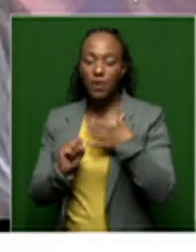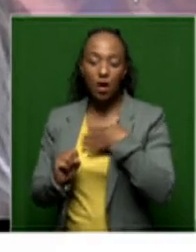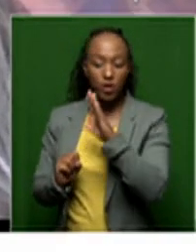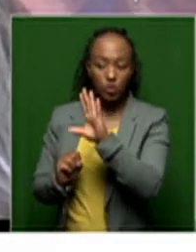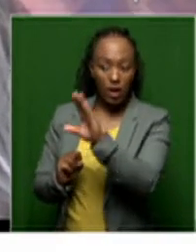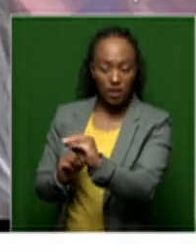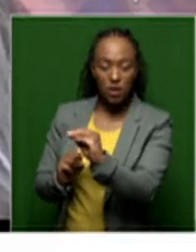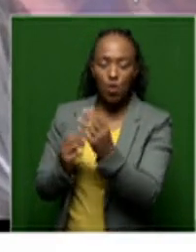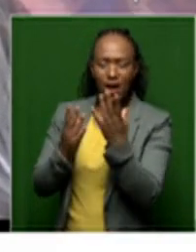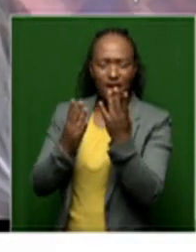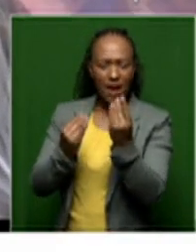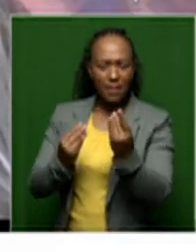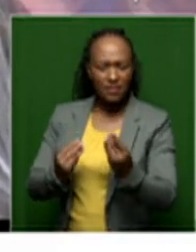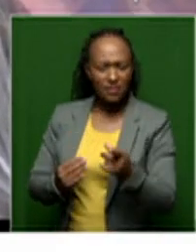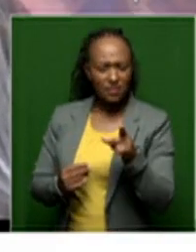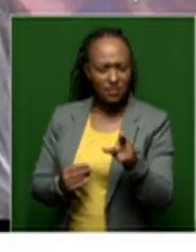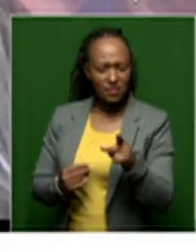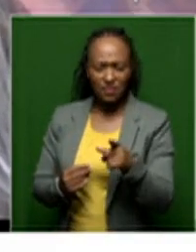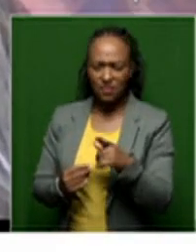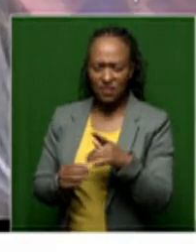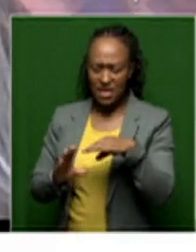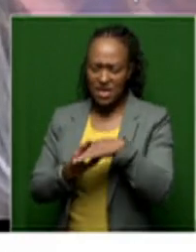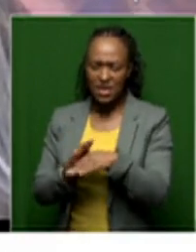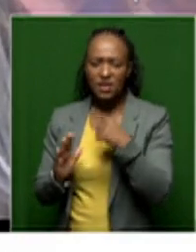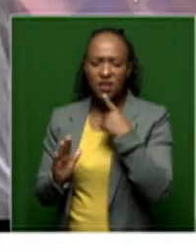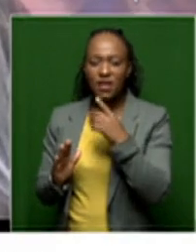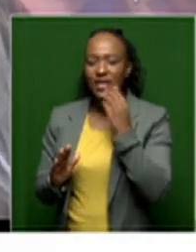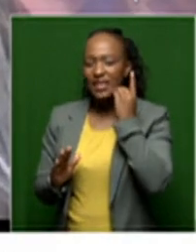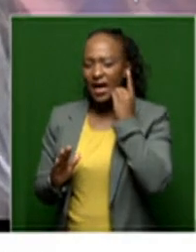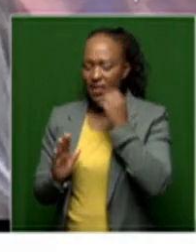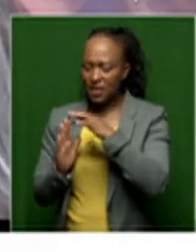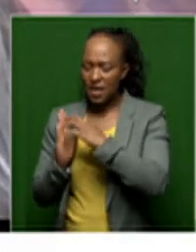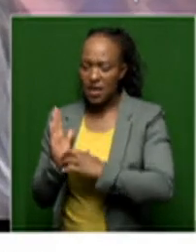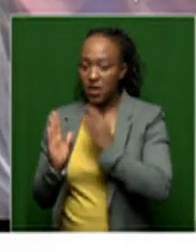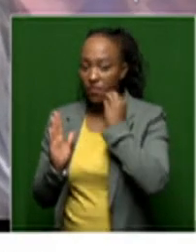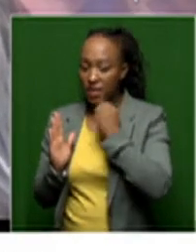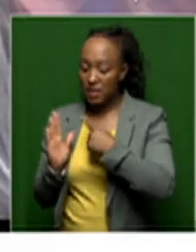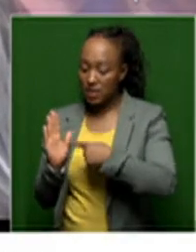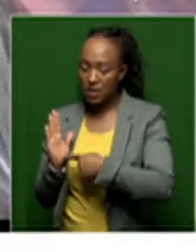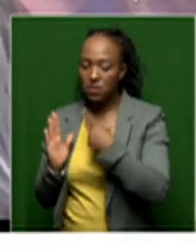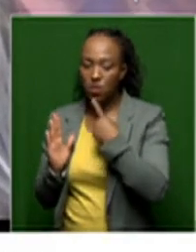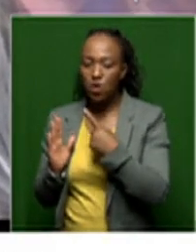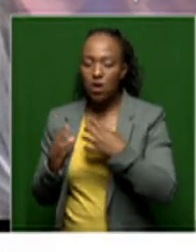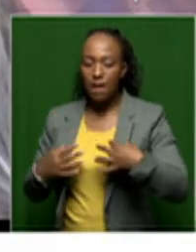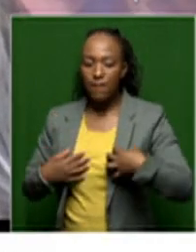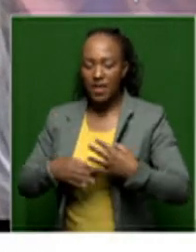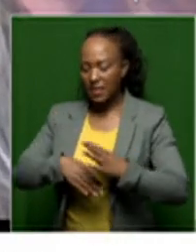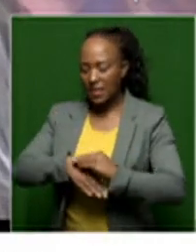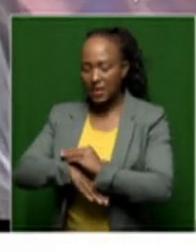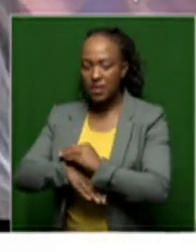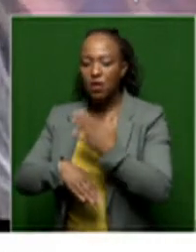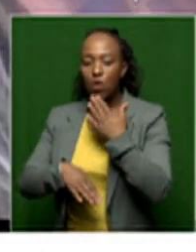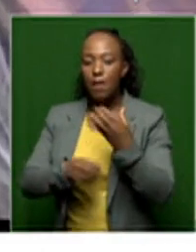these statistics and wonder what is in this, where it says data showing that breast cancer is more prevalent